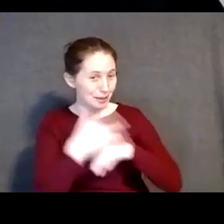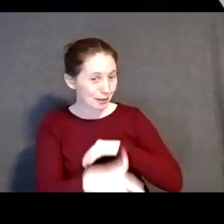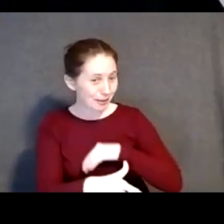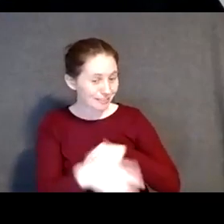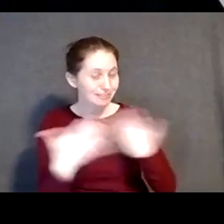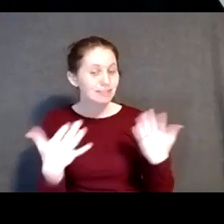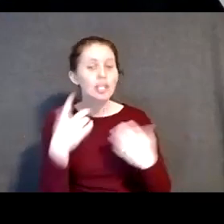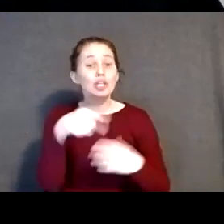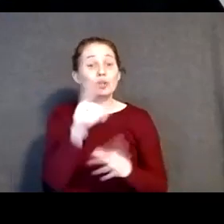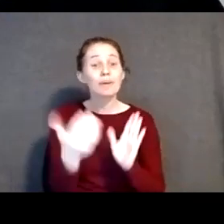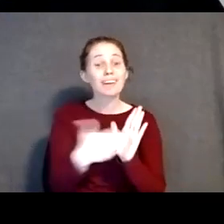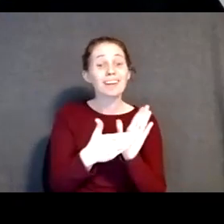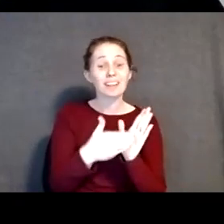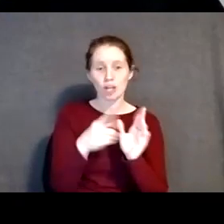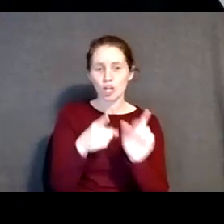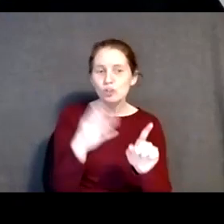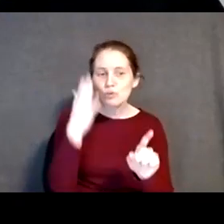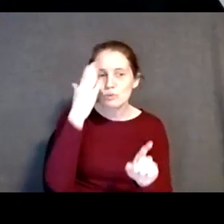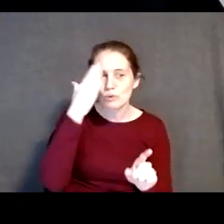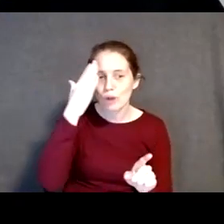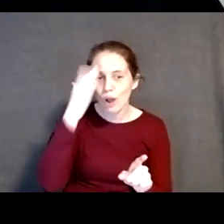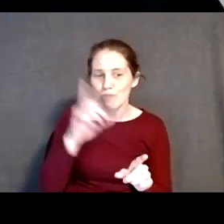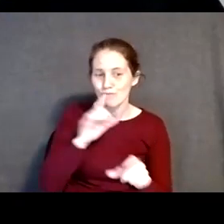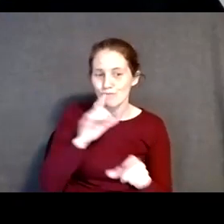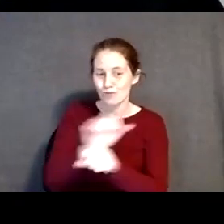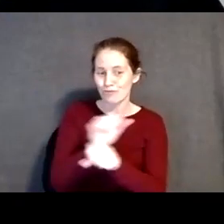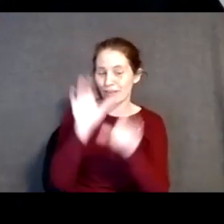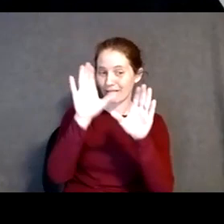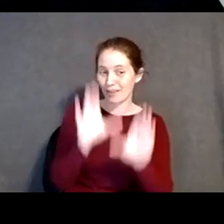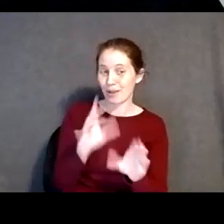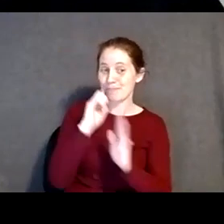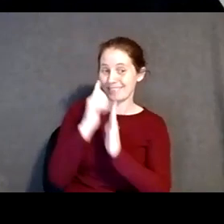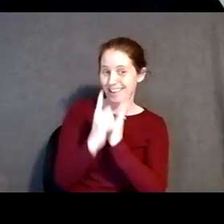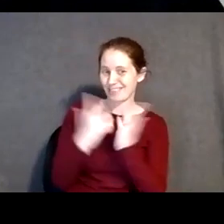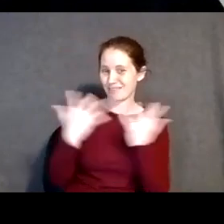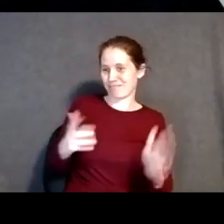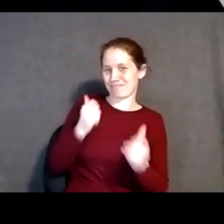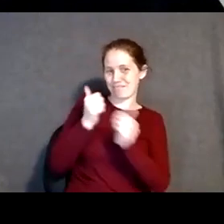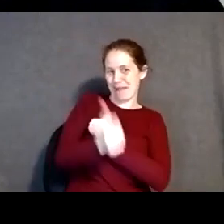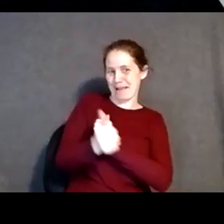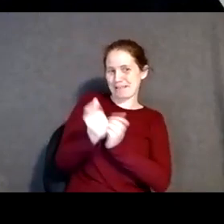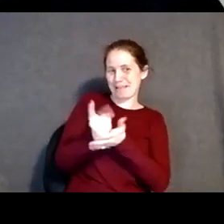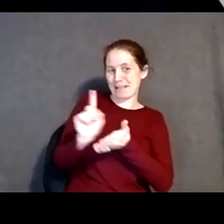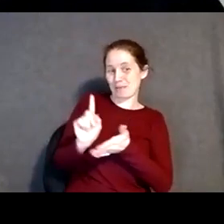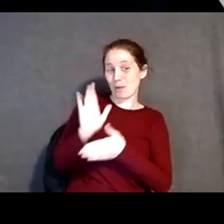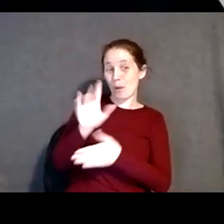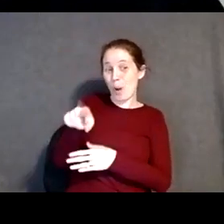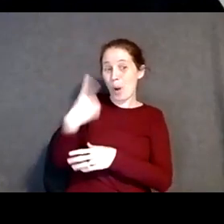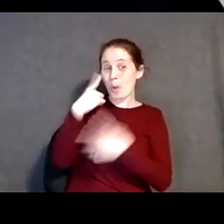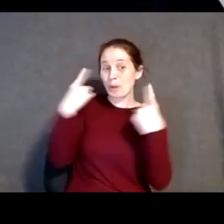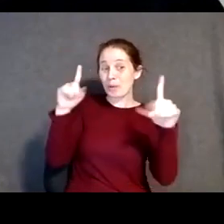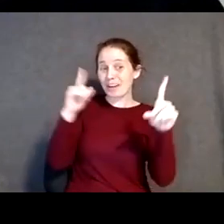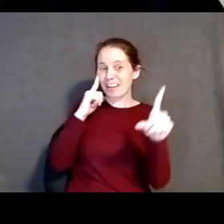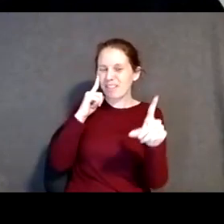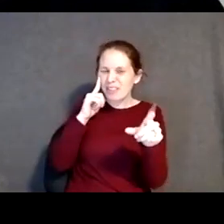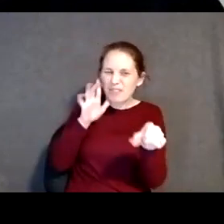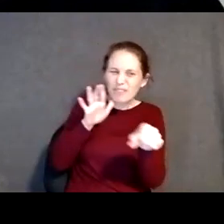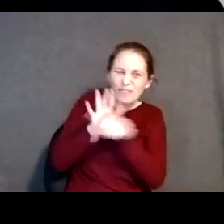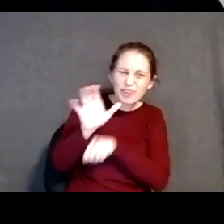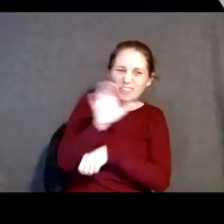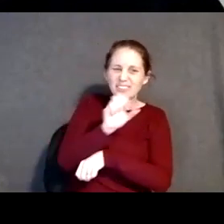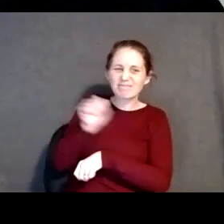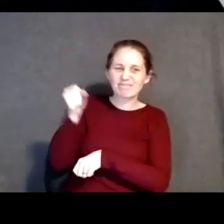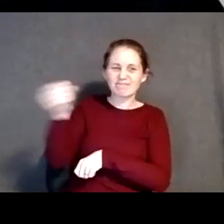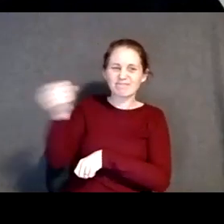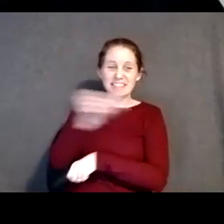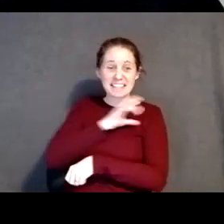all of you again, did you know that the really phenomenal legislation that you passed last week will only work if you fully staff the commission?